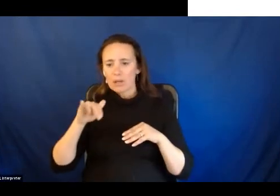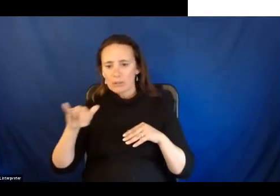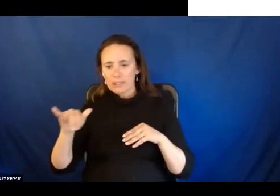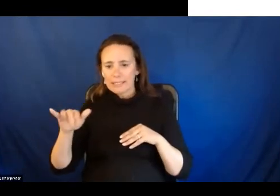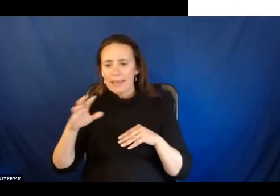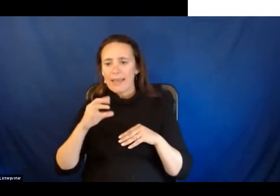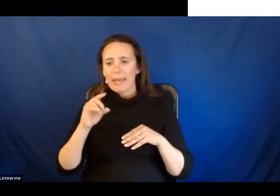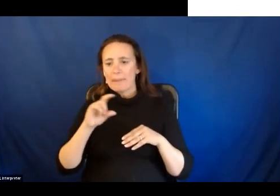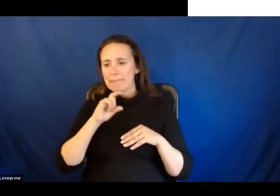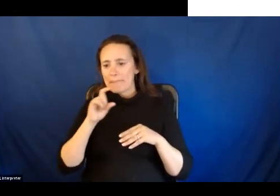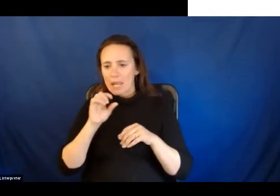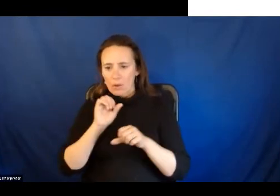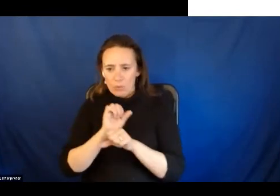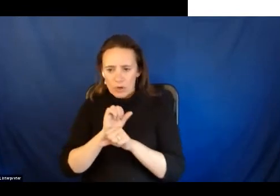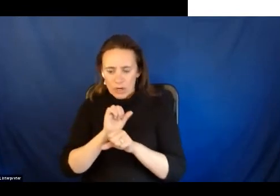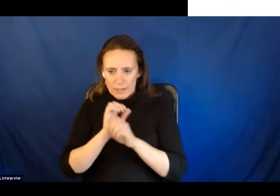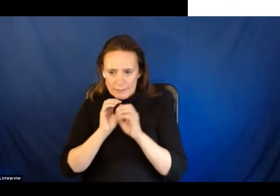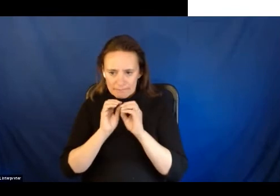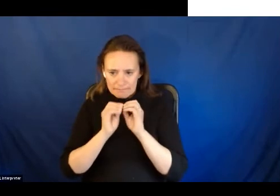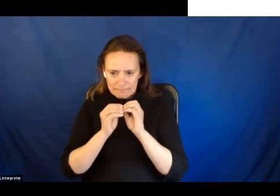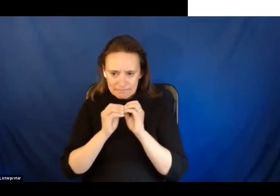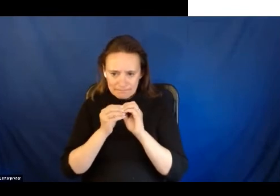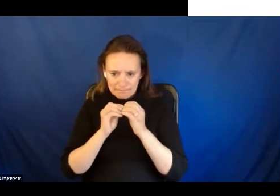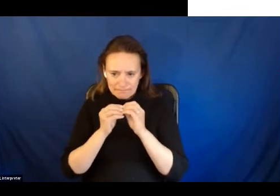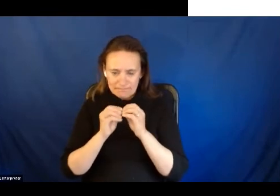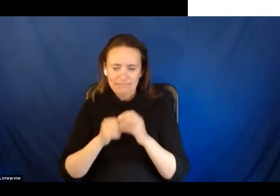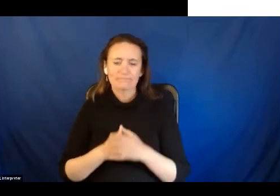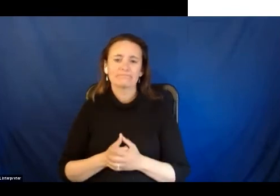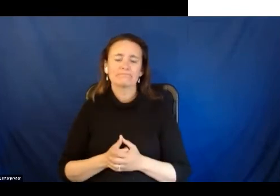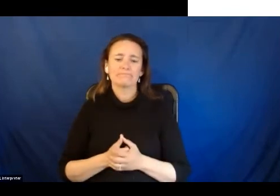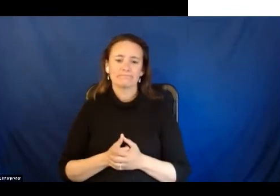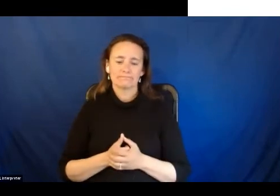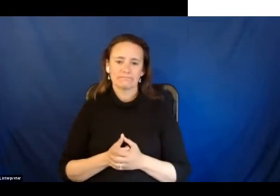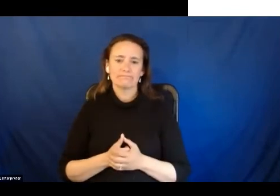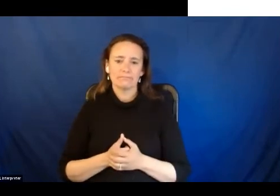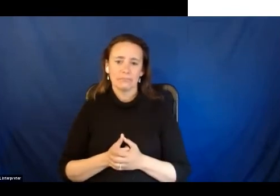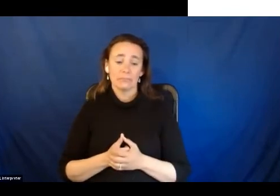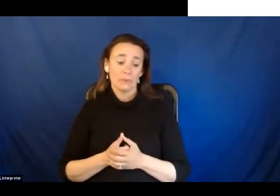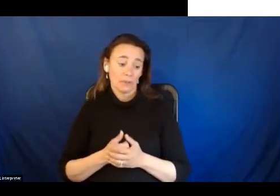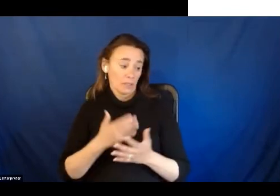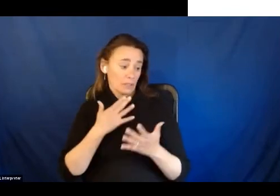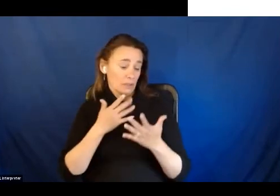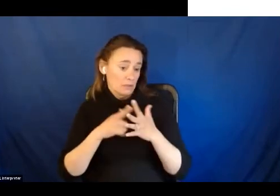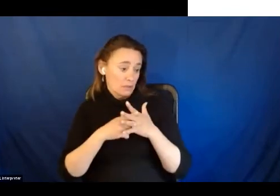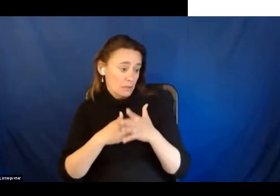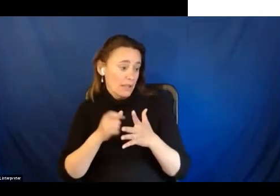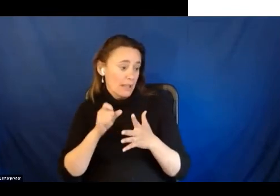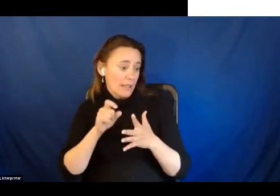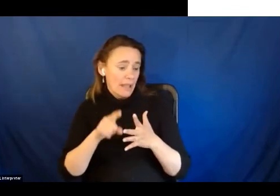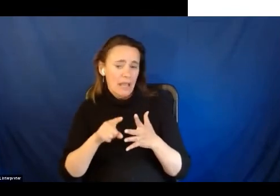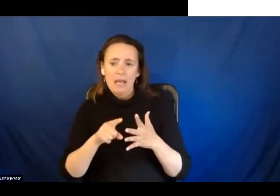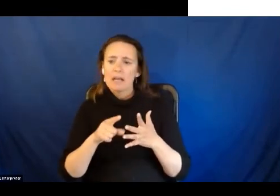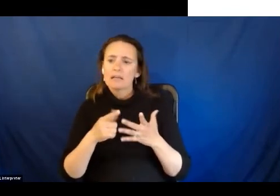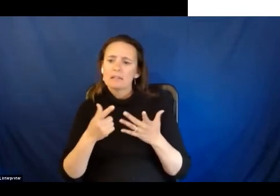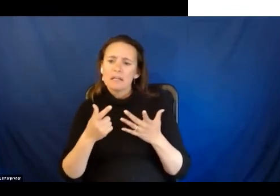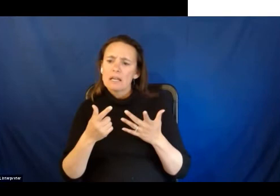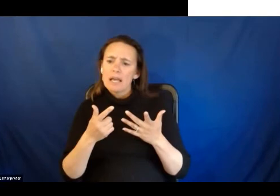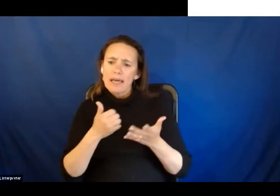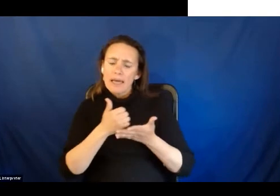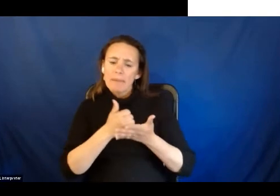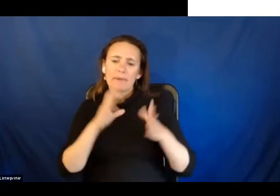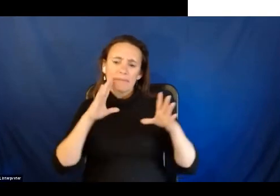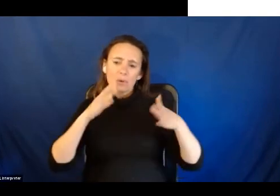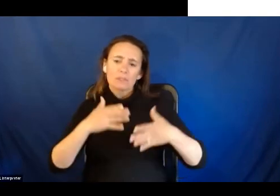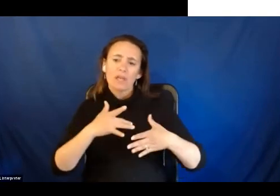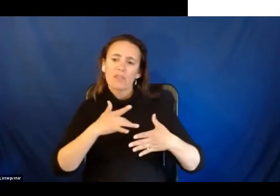A good place to start in this category is to ask the survivor to think about things that help them focus on their heartbeat and their